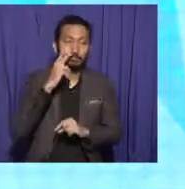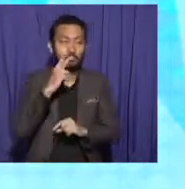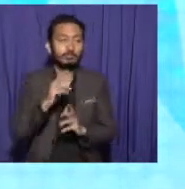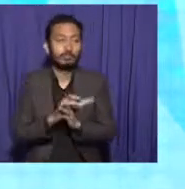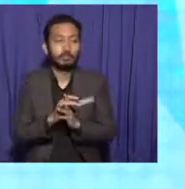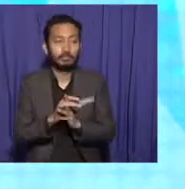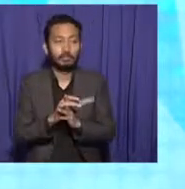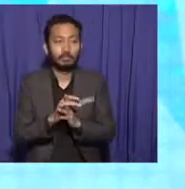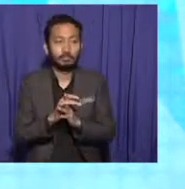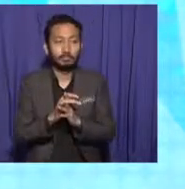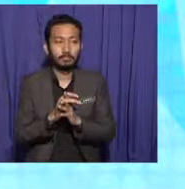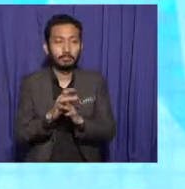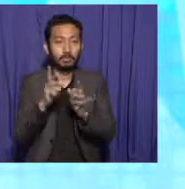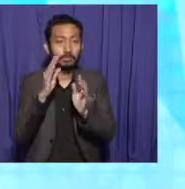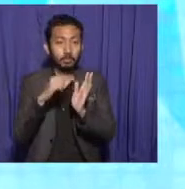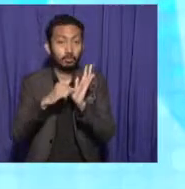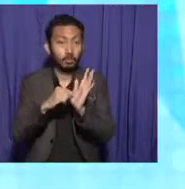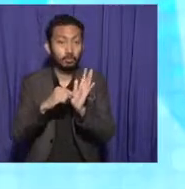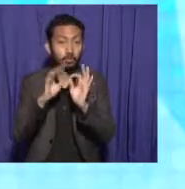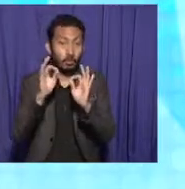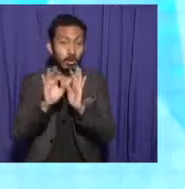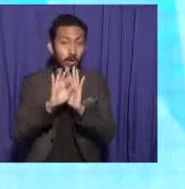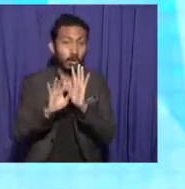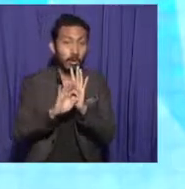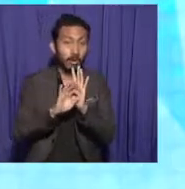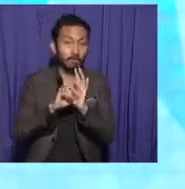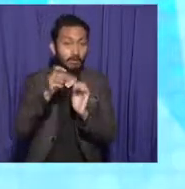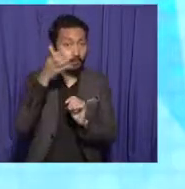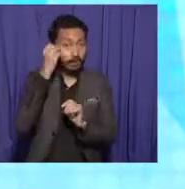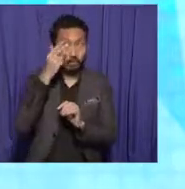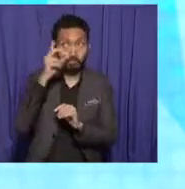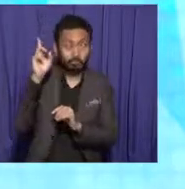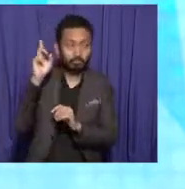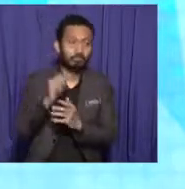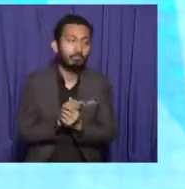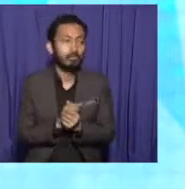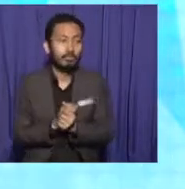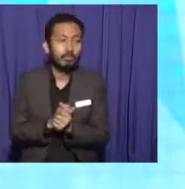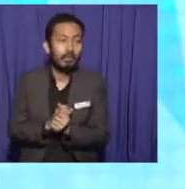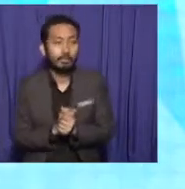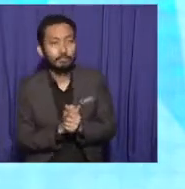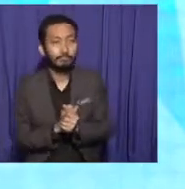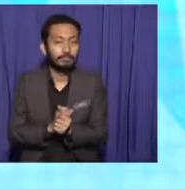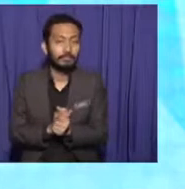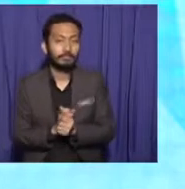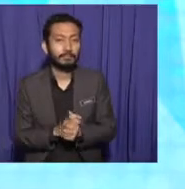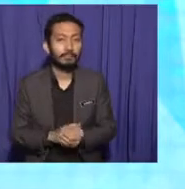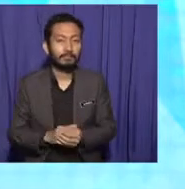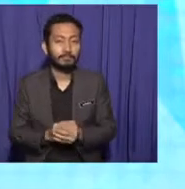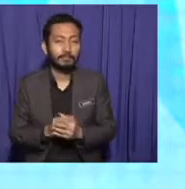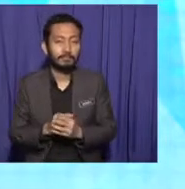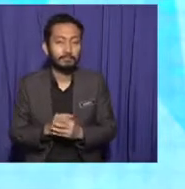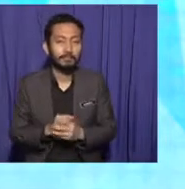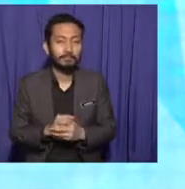naught over square root of 2 and V RMS equal to V naught